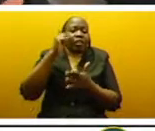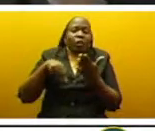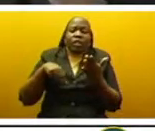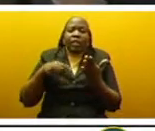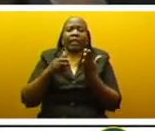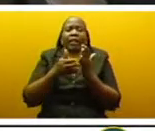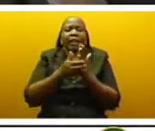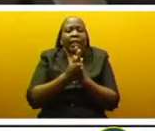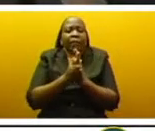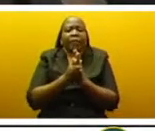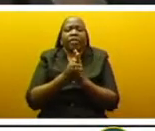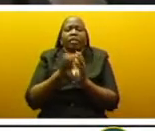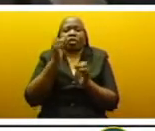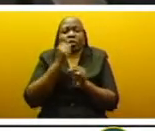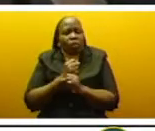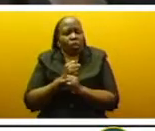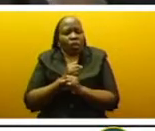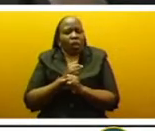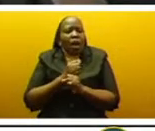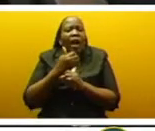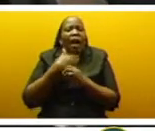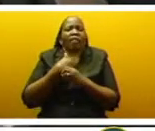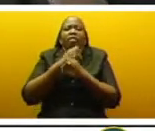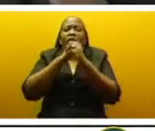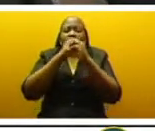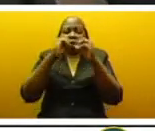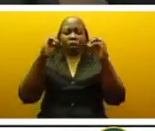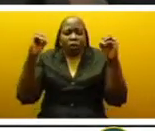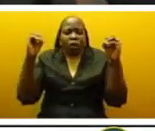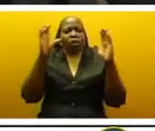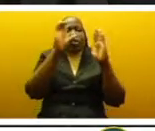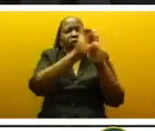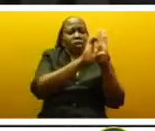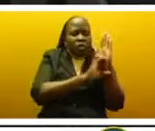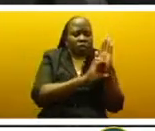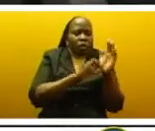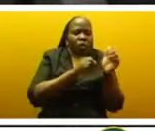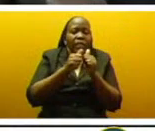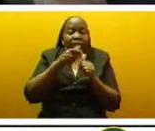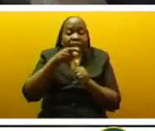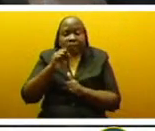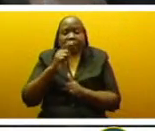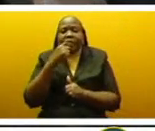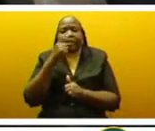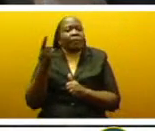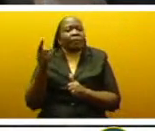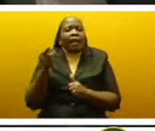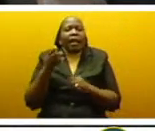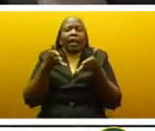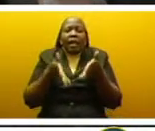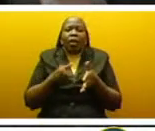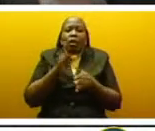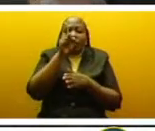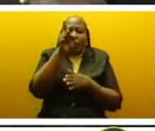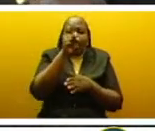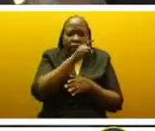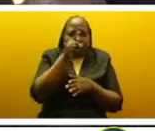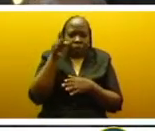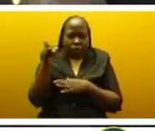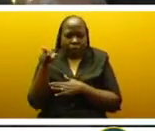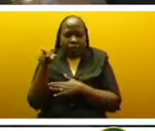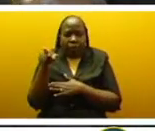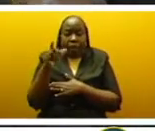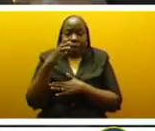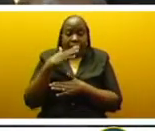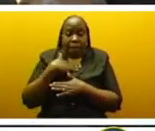There was no constitutional or legal foundation that he was resting his arguments. And therefore, yeah, my